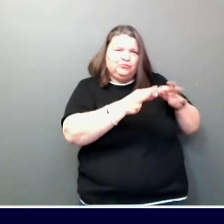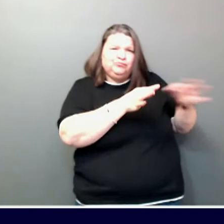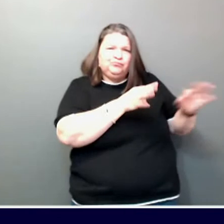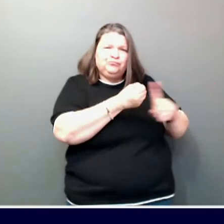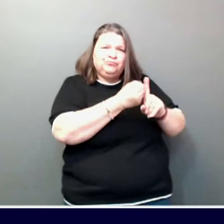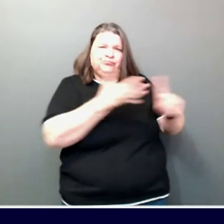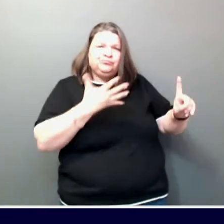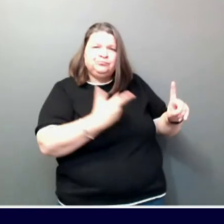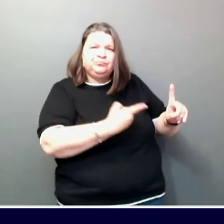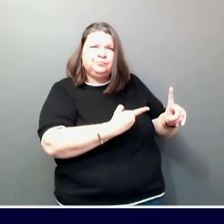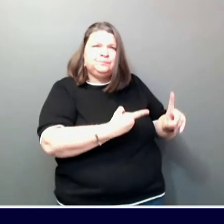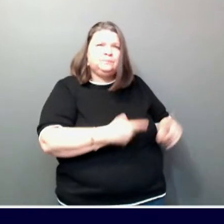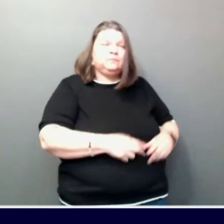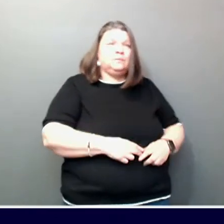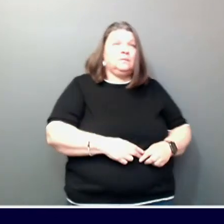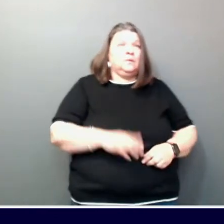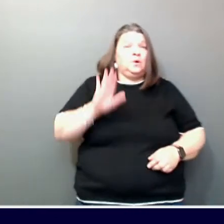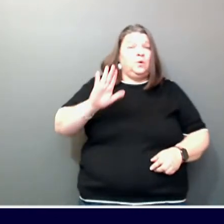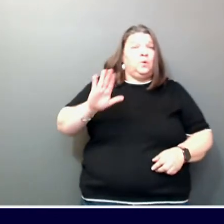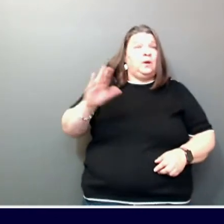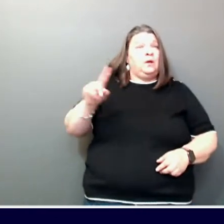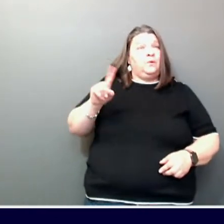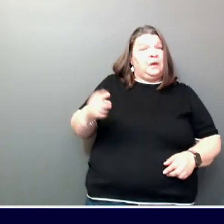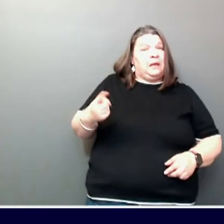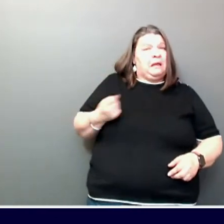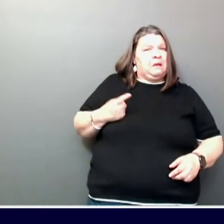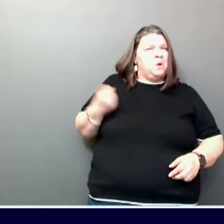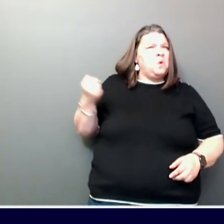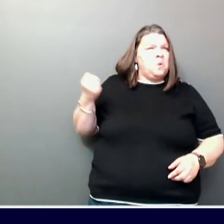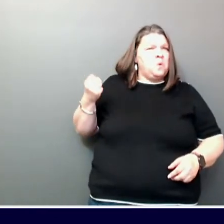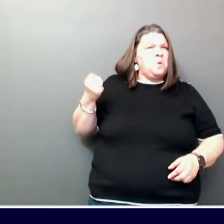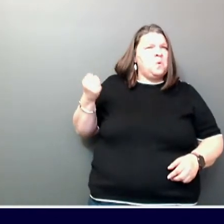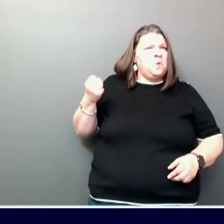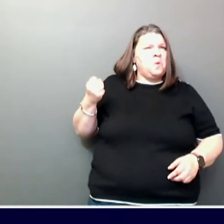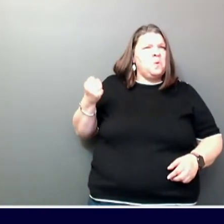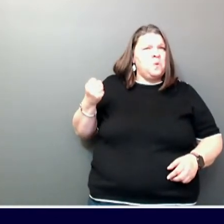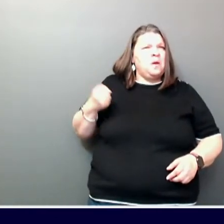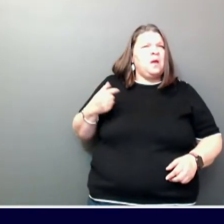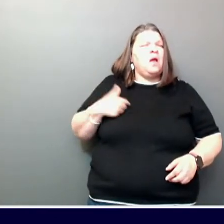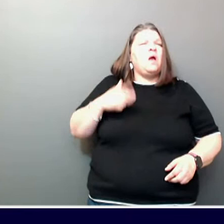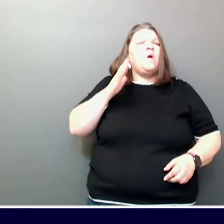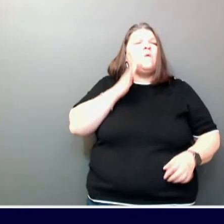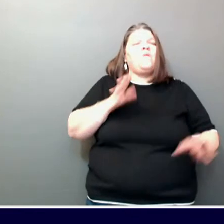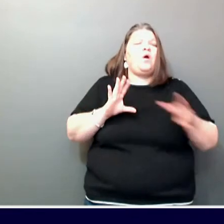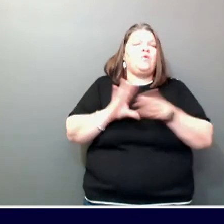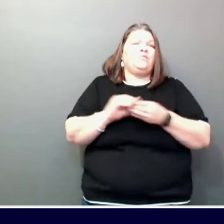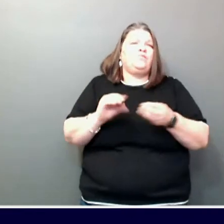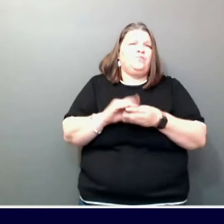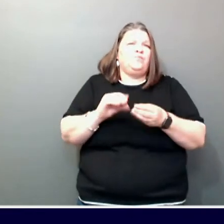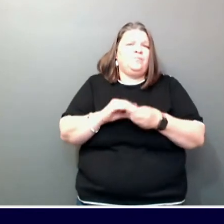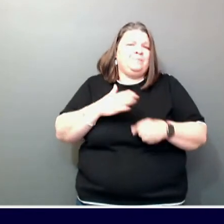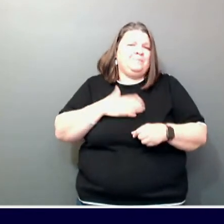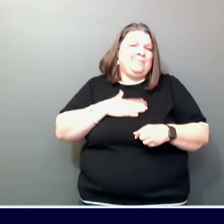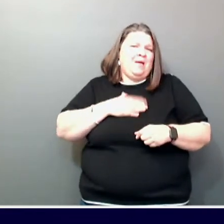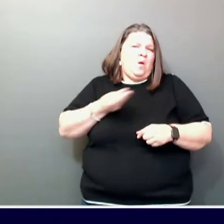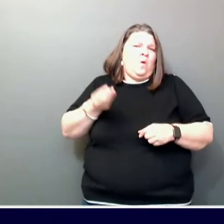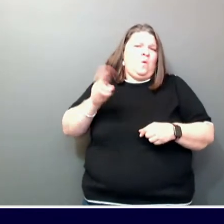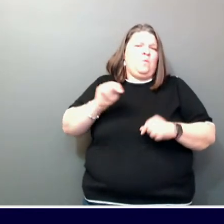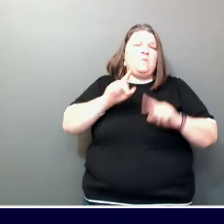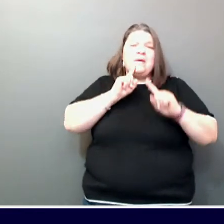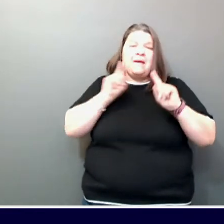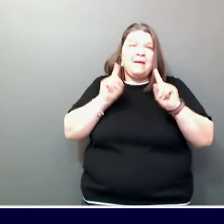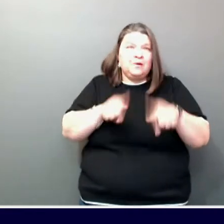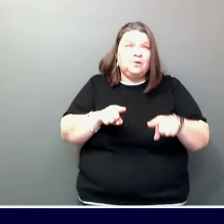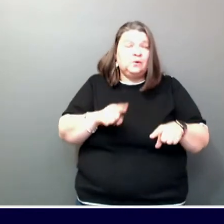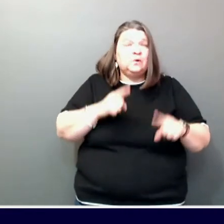you're going, but start with the following, which is, I think it's useful to talk about right now what our goals are. What are we doing, and what